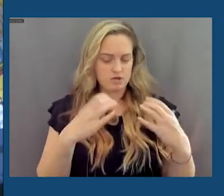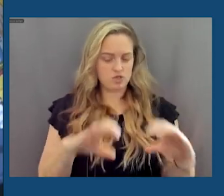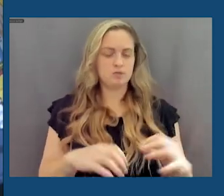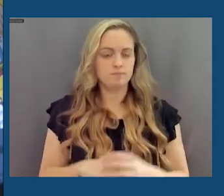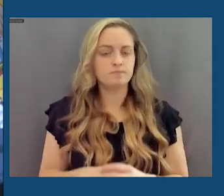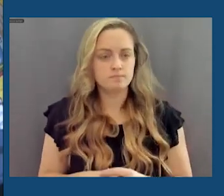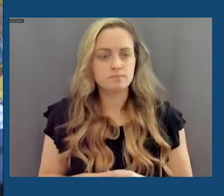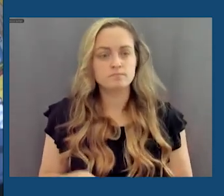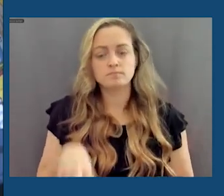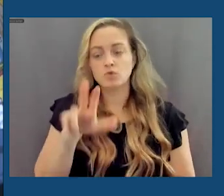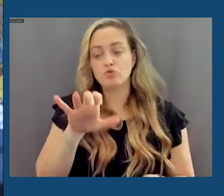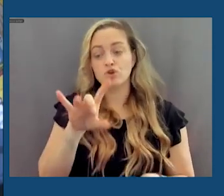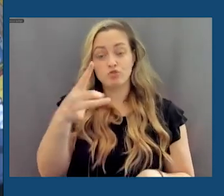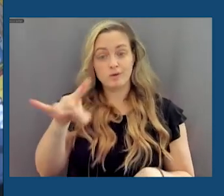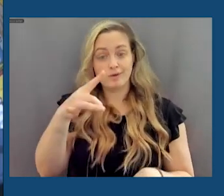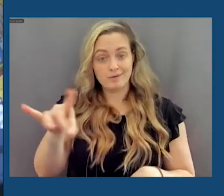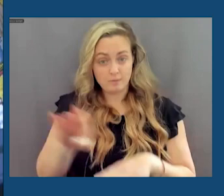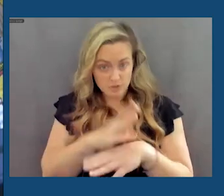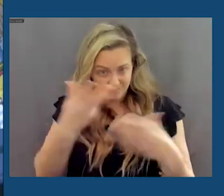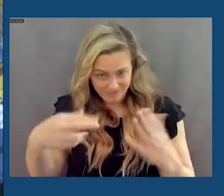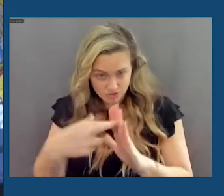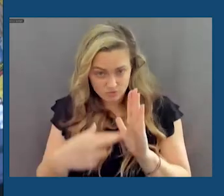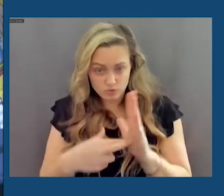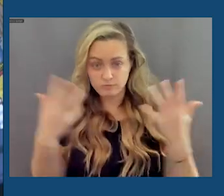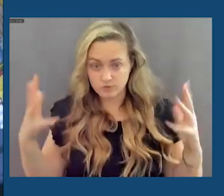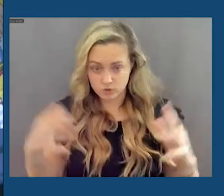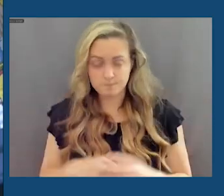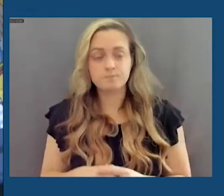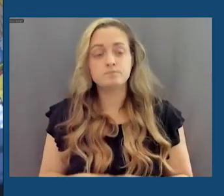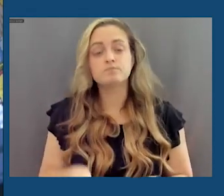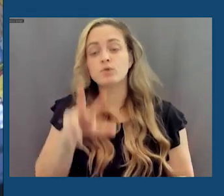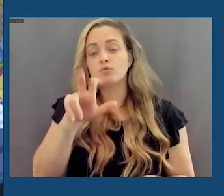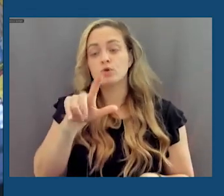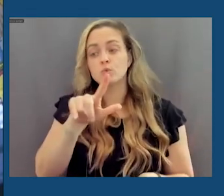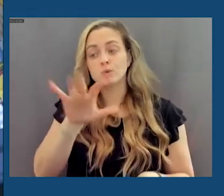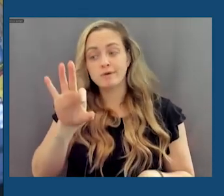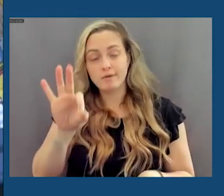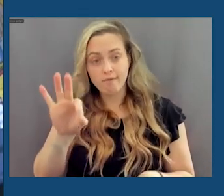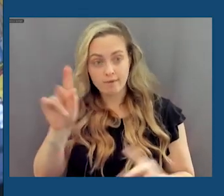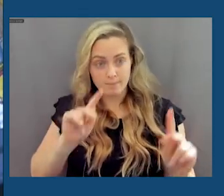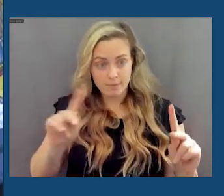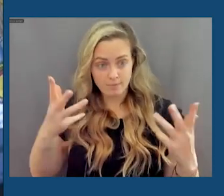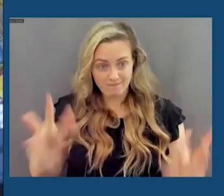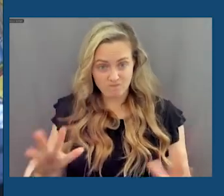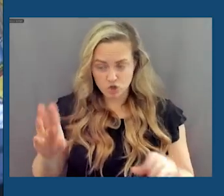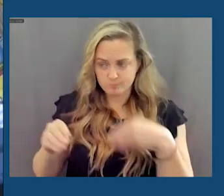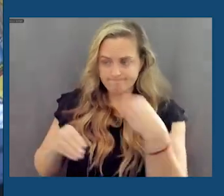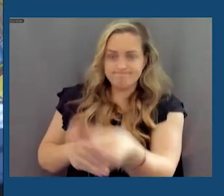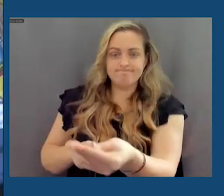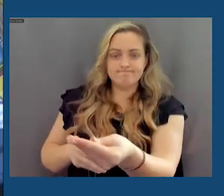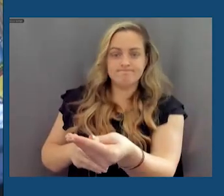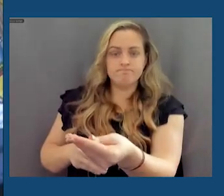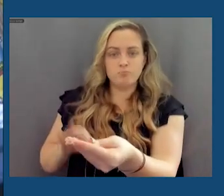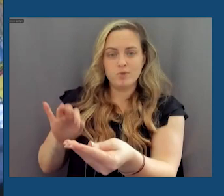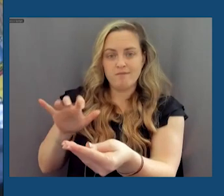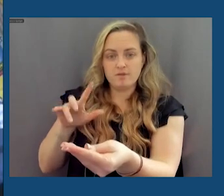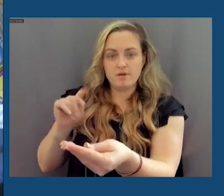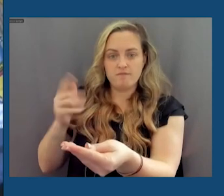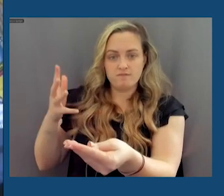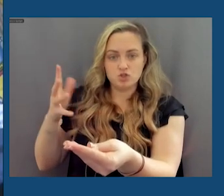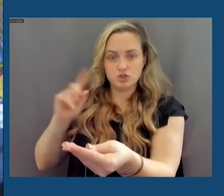318 businesses have registered for the initiative. 329 people have been served with trespass affidavits. Out of